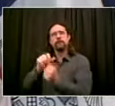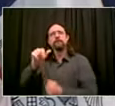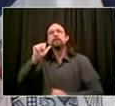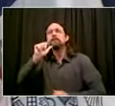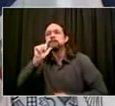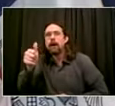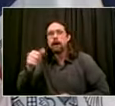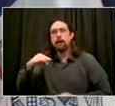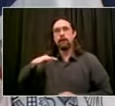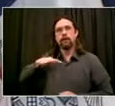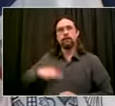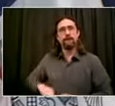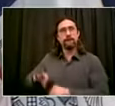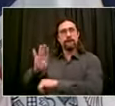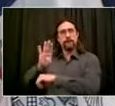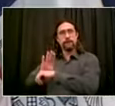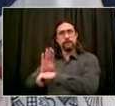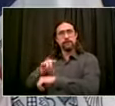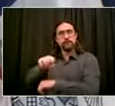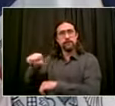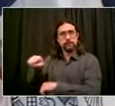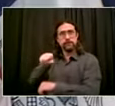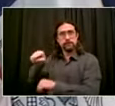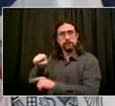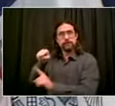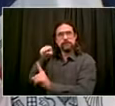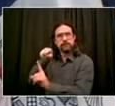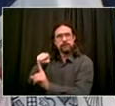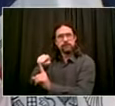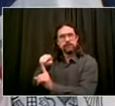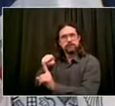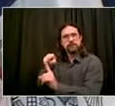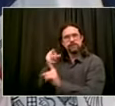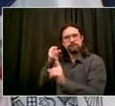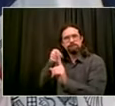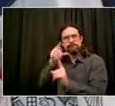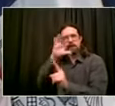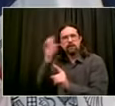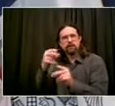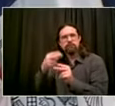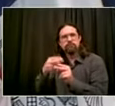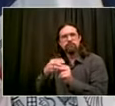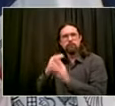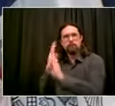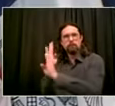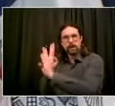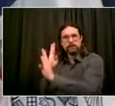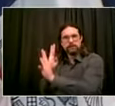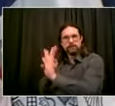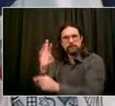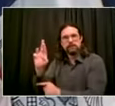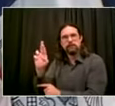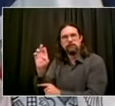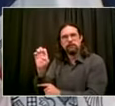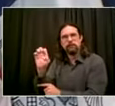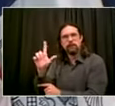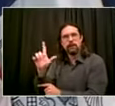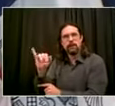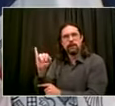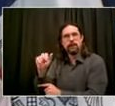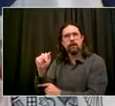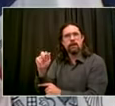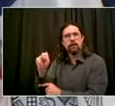financial crisis to make a move that appears to be intended to save money over the long term,